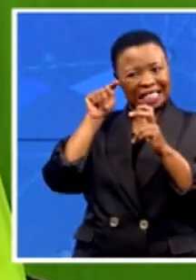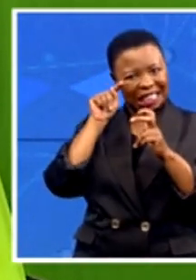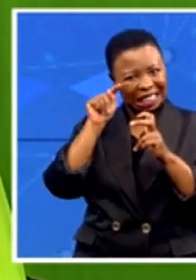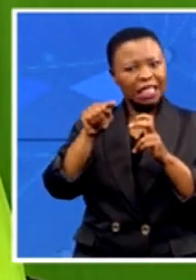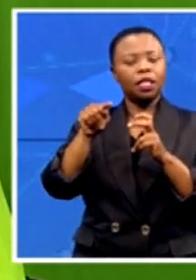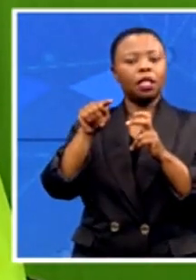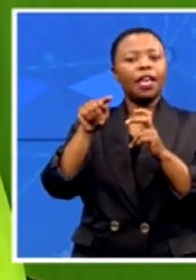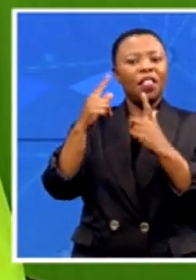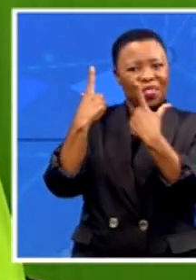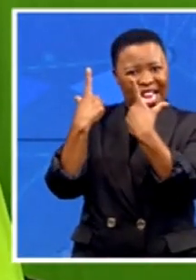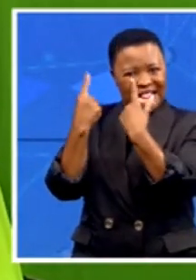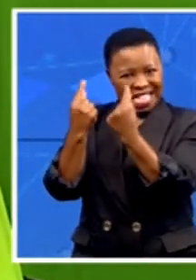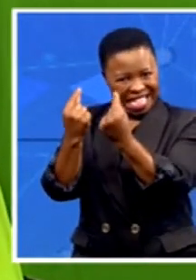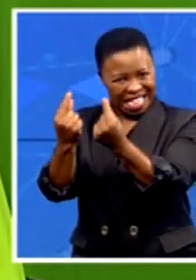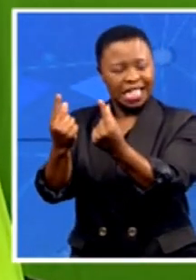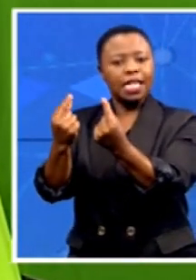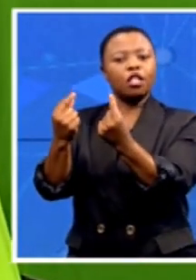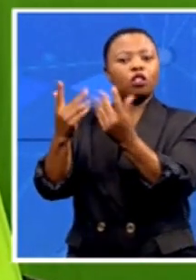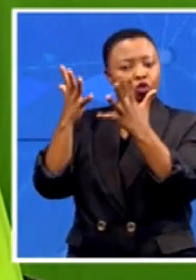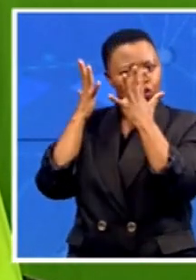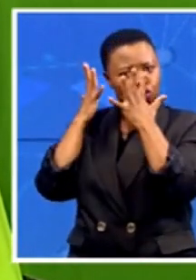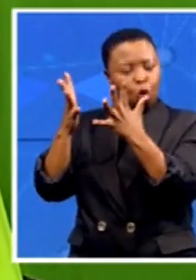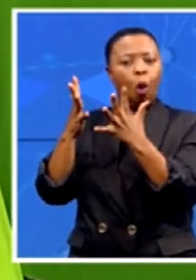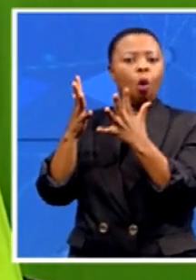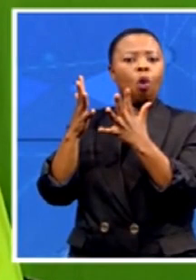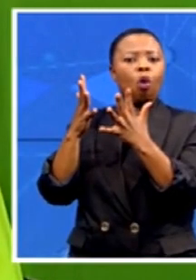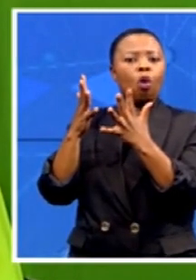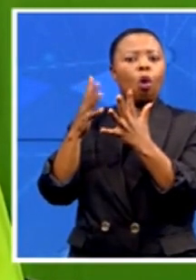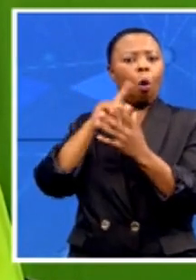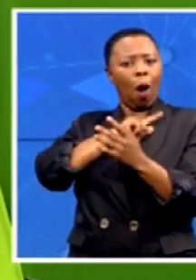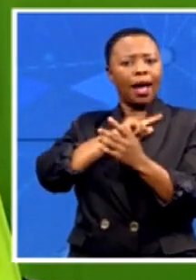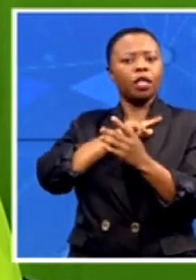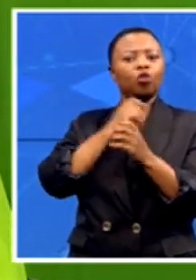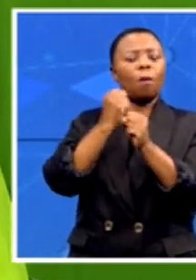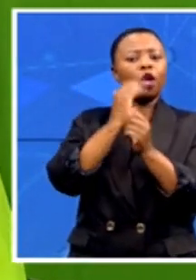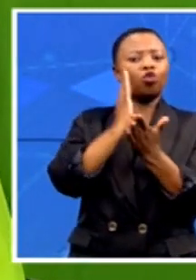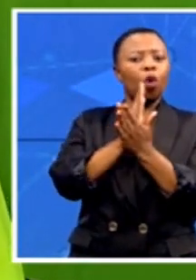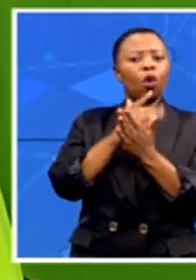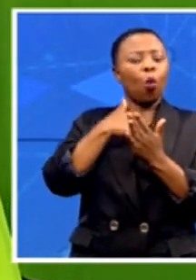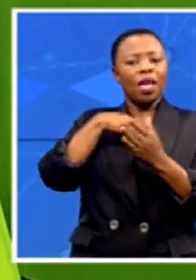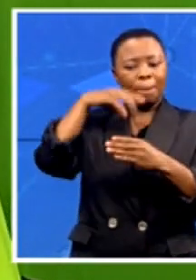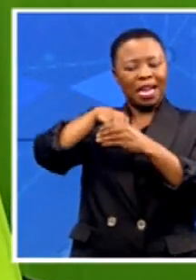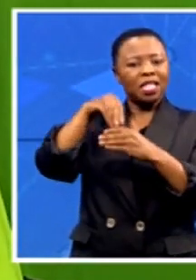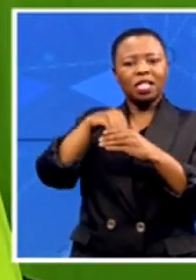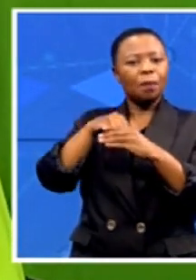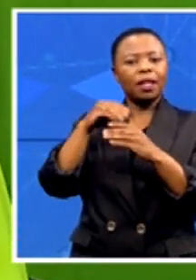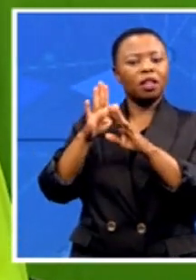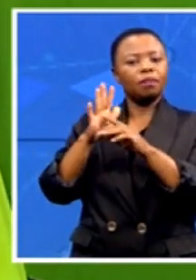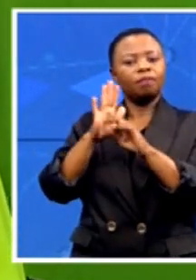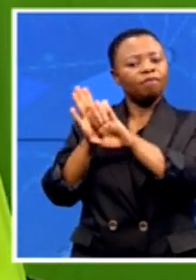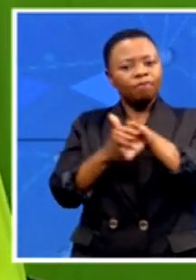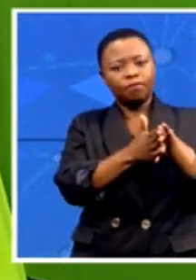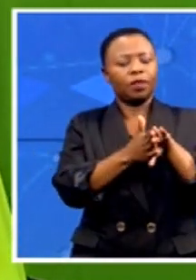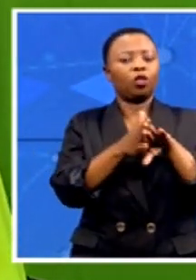our efforts to participate in these elections. But I would like to really assure people of this